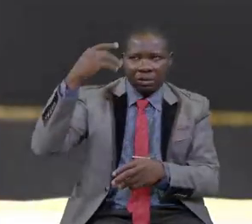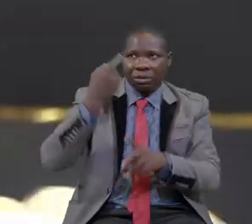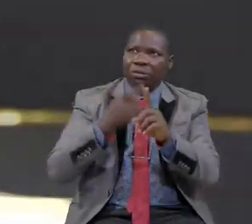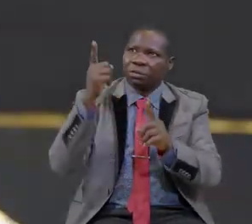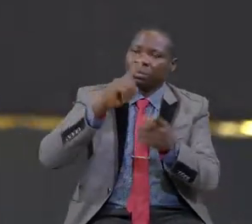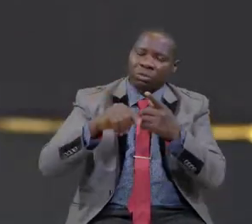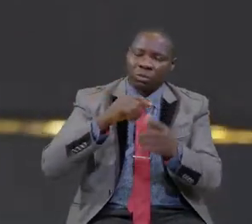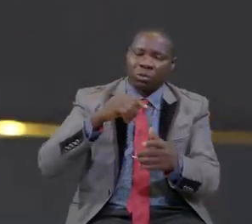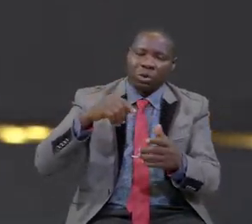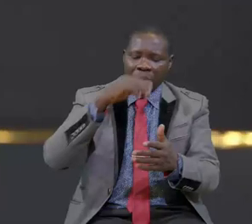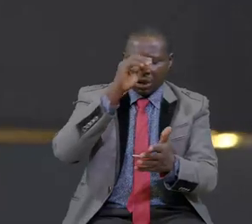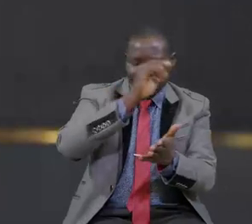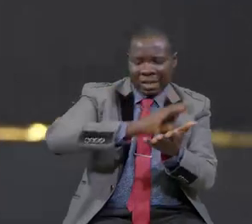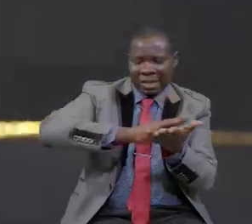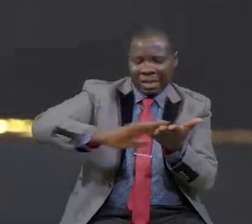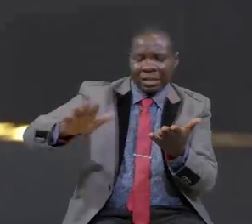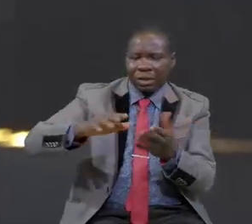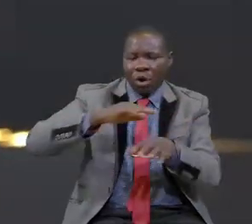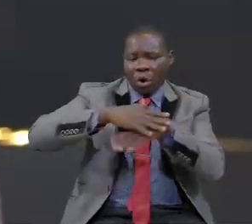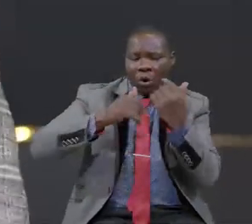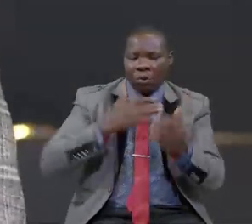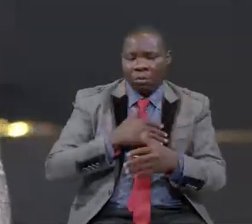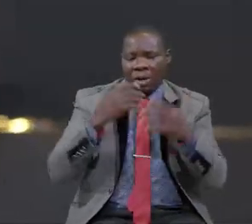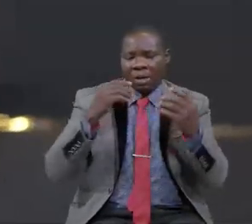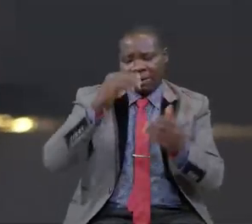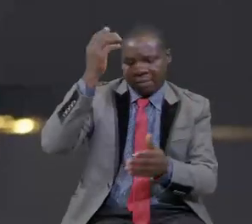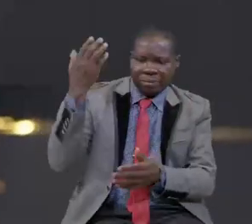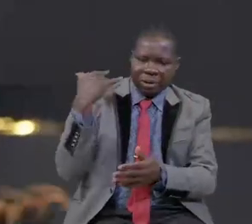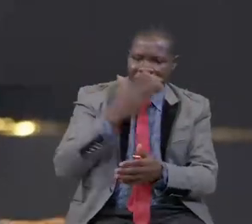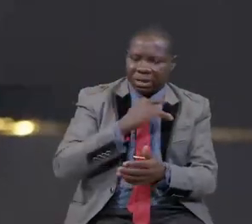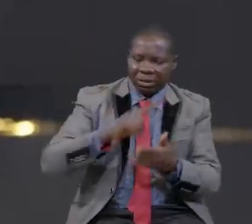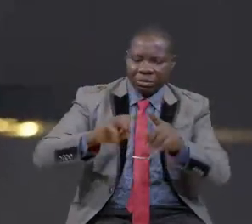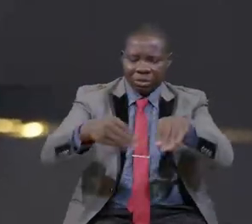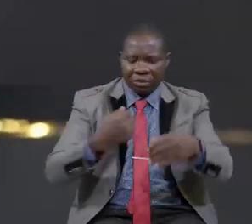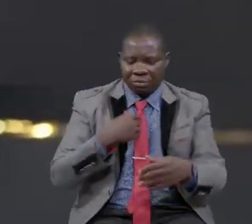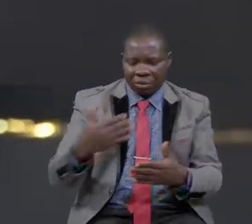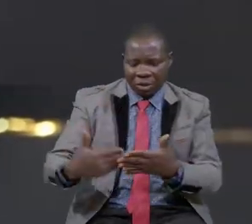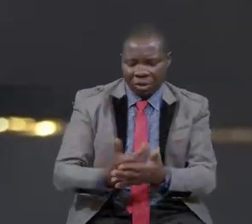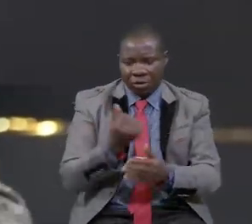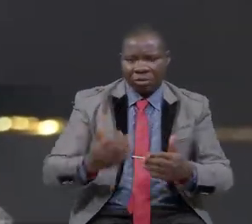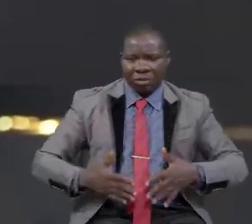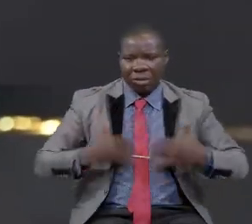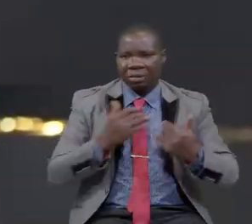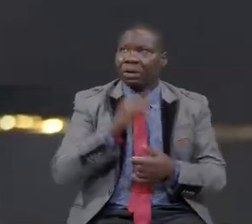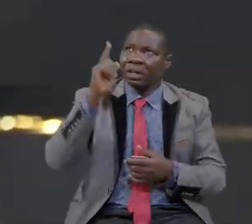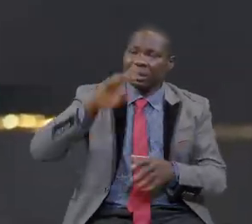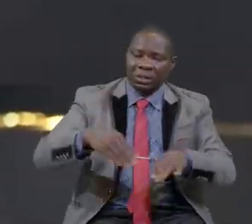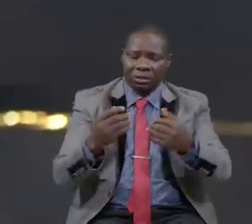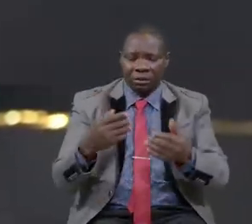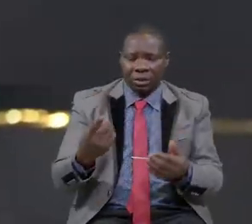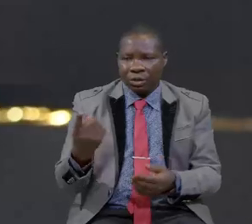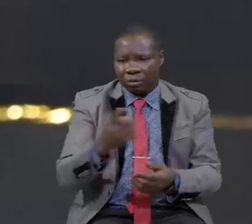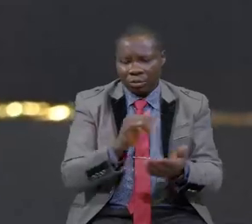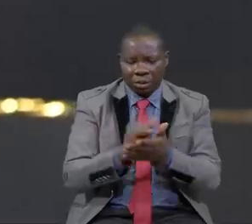and then to give me a new life. And he gives you that new life. It will give you power.